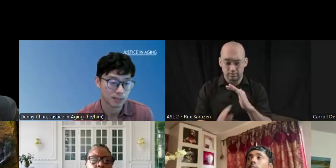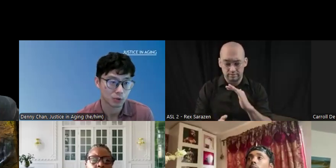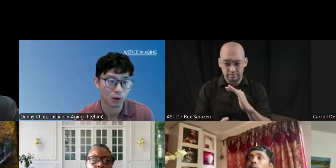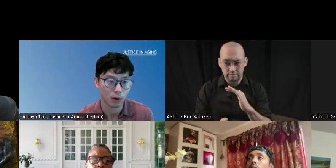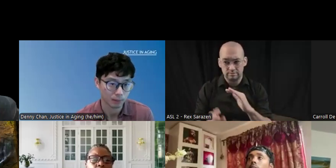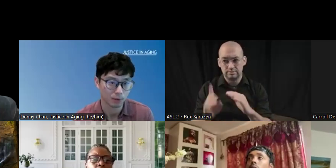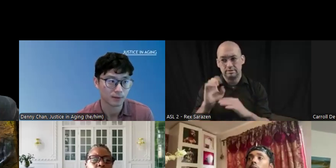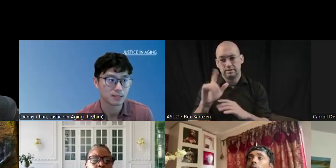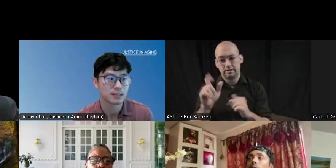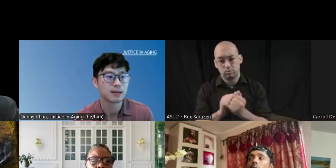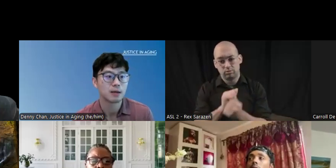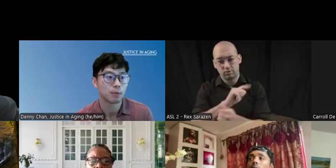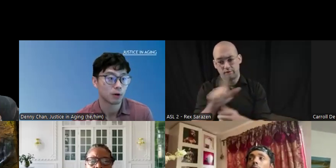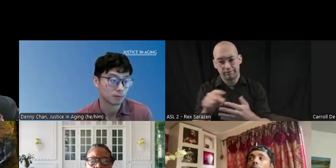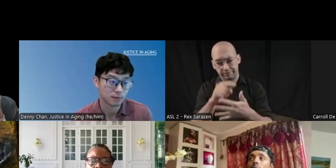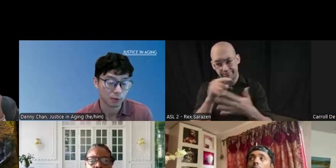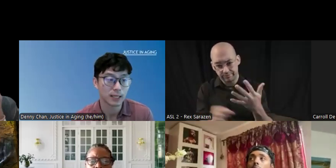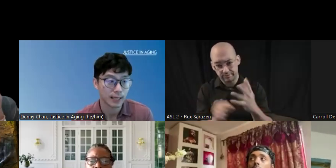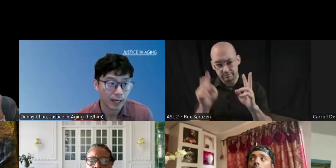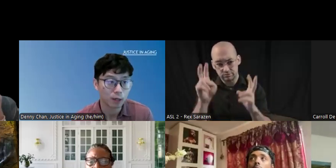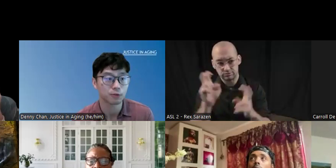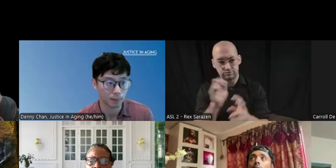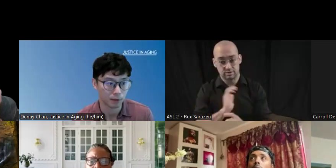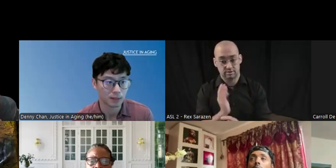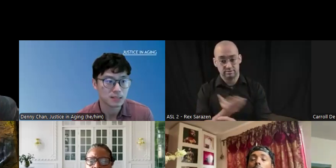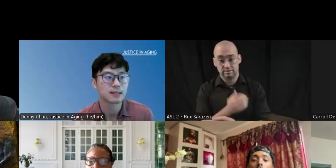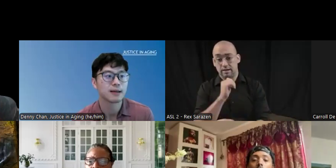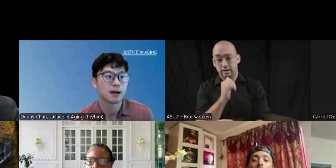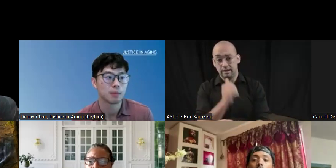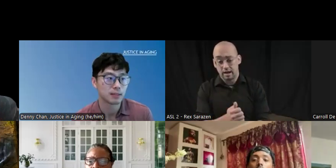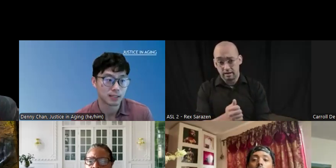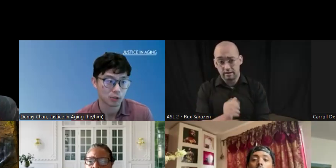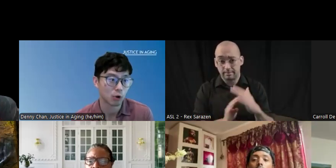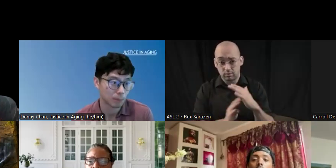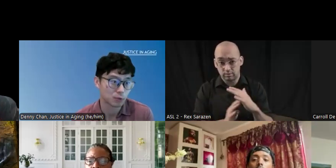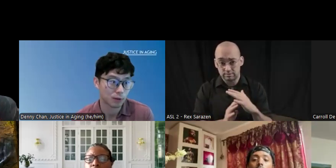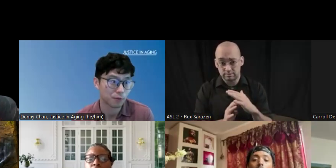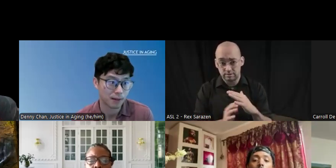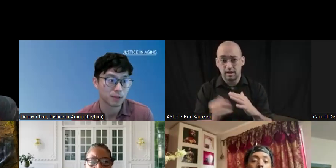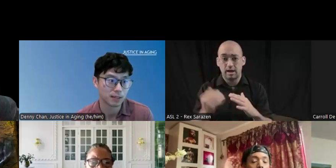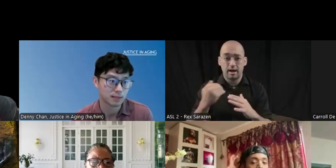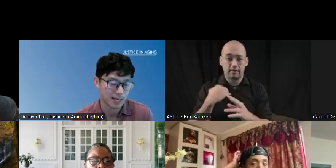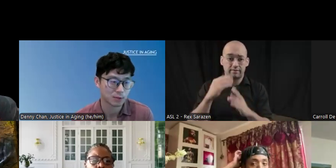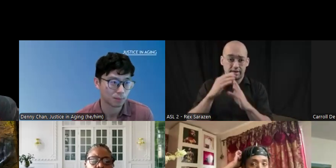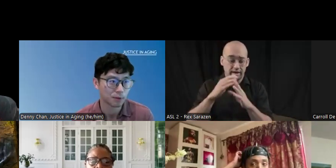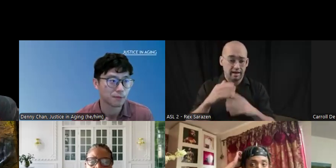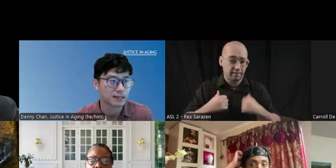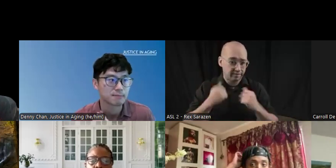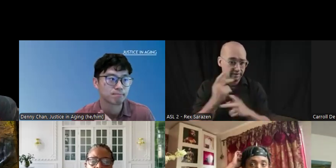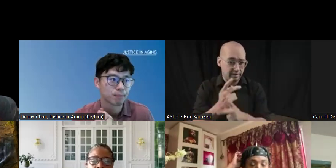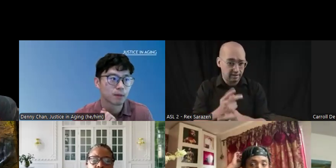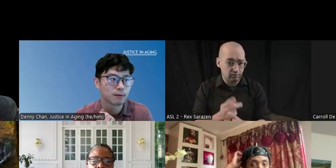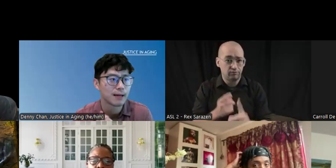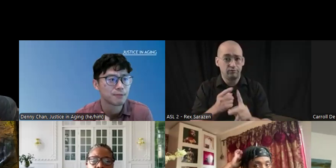those of us who aren't immigrants, but are, getting care from immigrants, it's going to show up as well for them because this has ripple